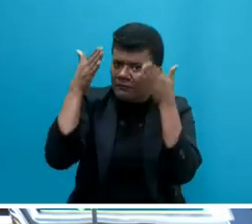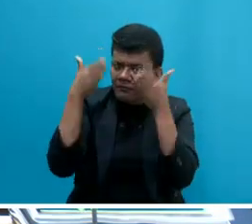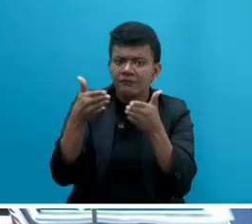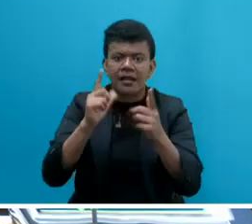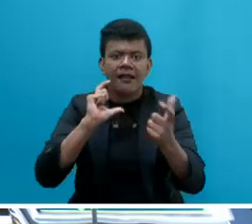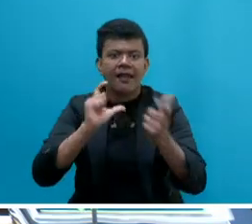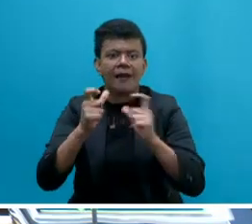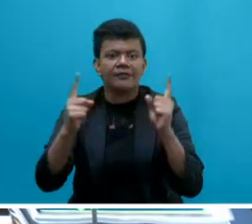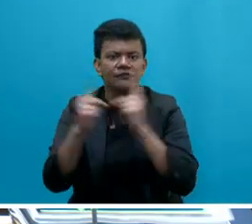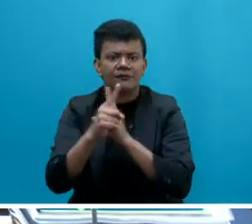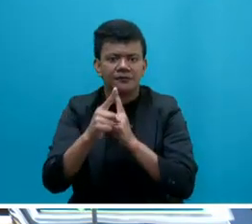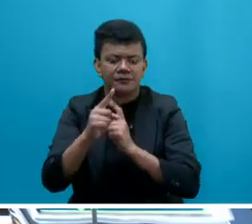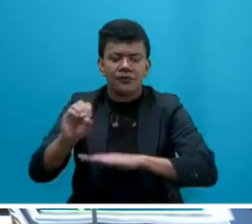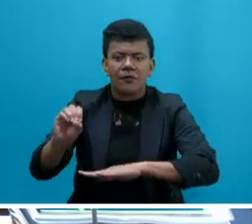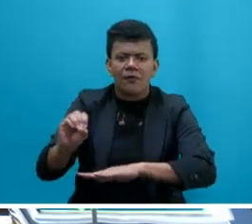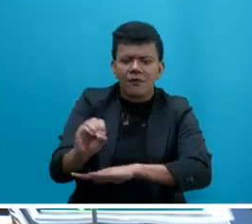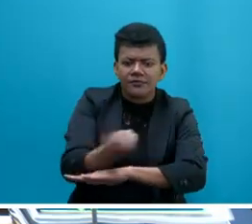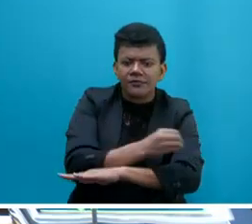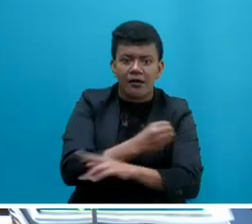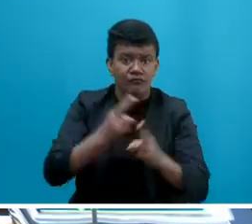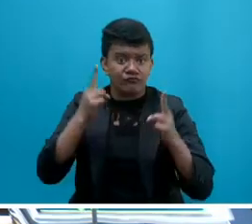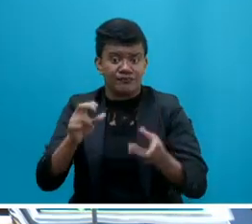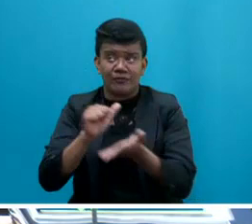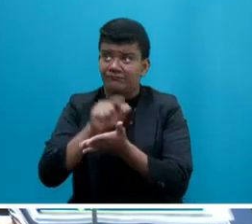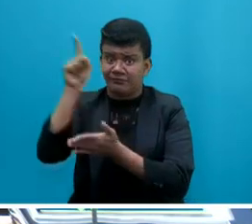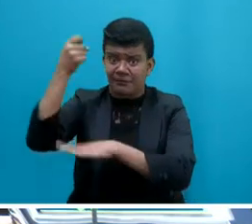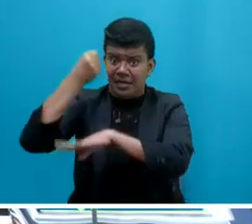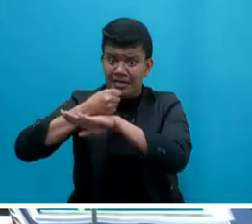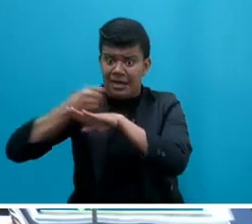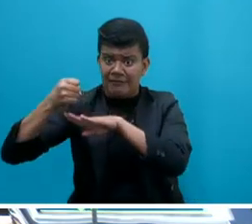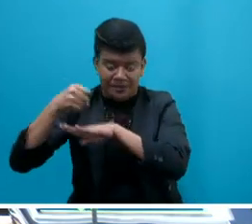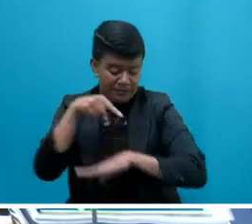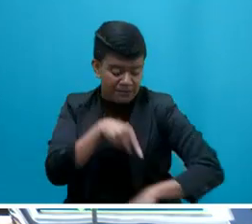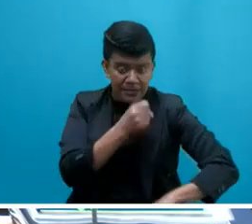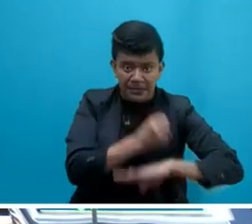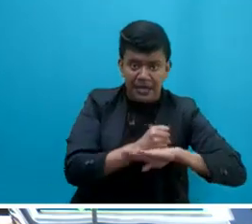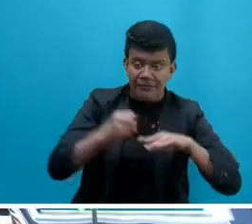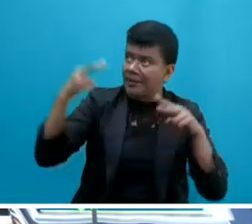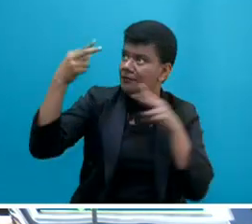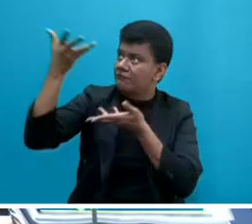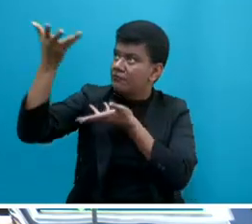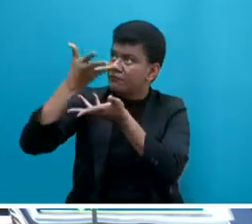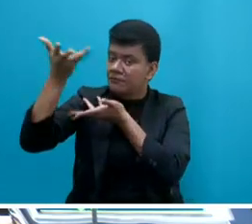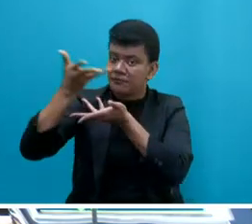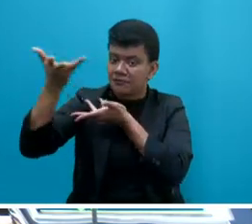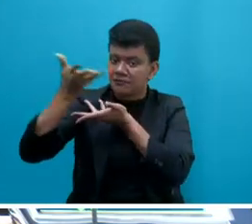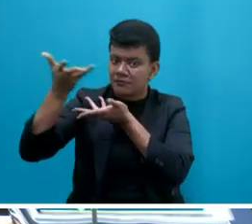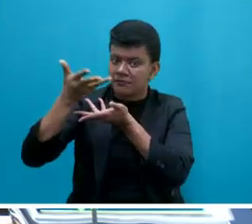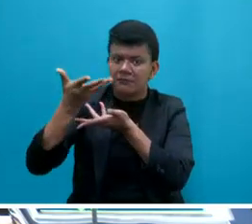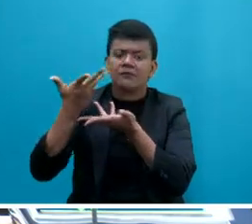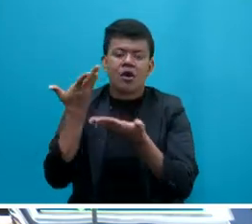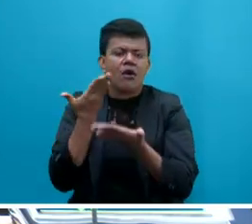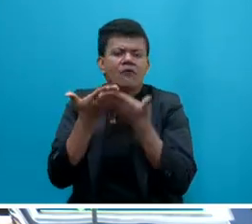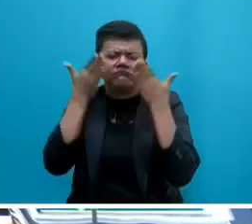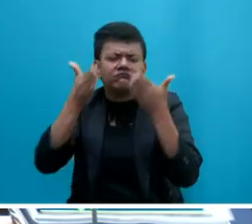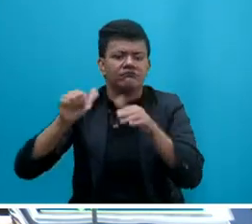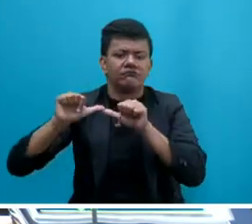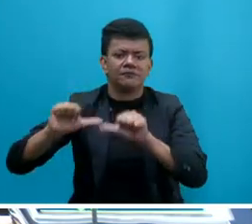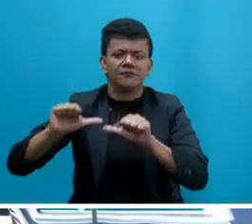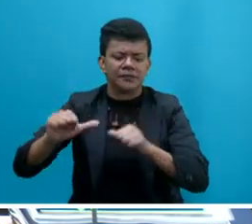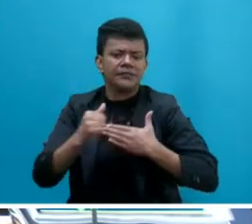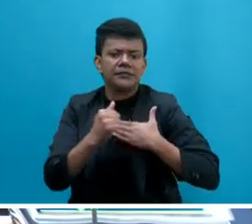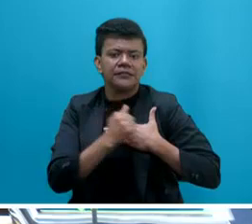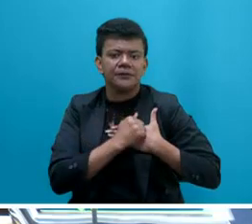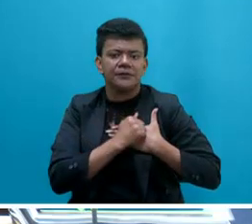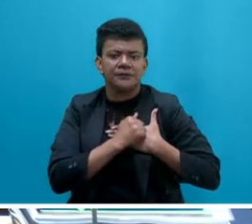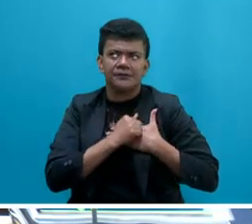oceans, while bilaterally we seek to enhance economic diplomacy and defense and security cooperation. Mr. Speaker, sir,